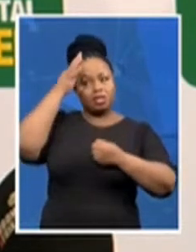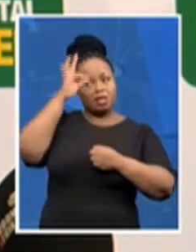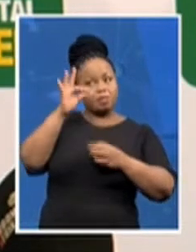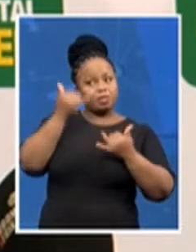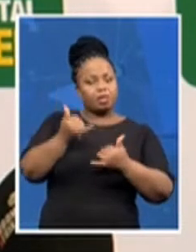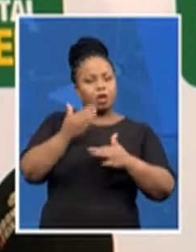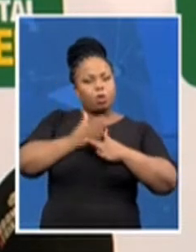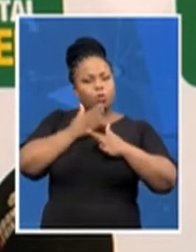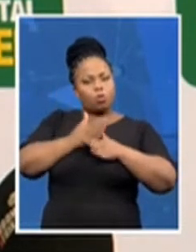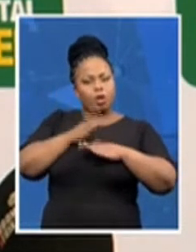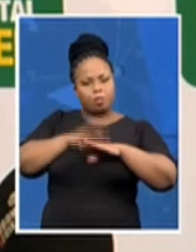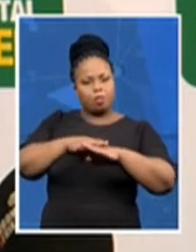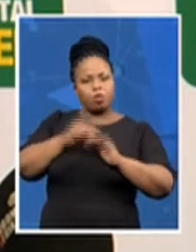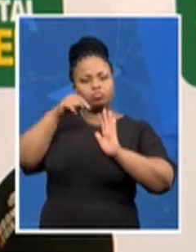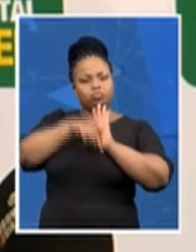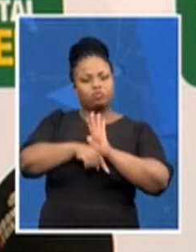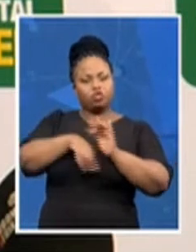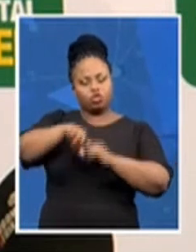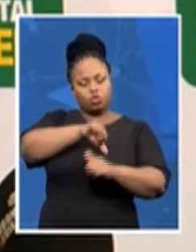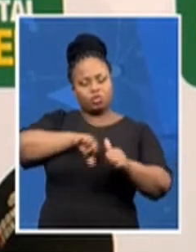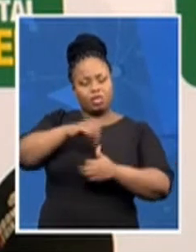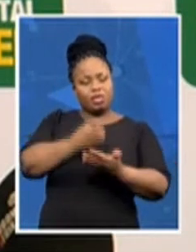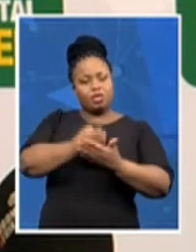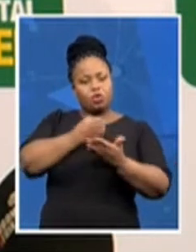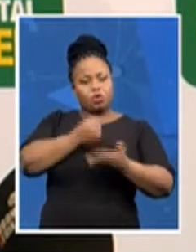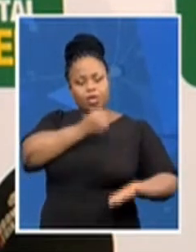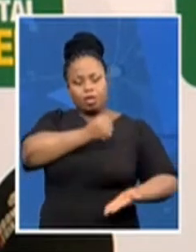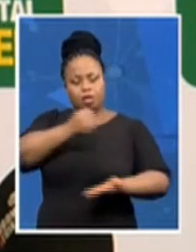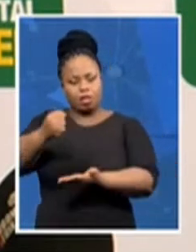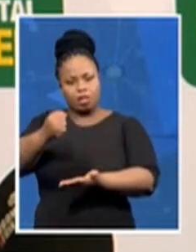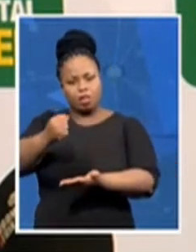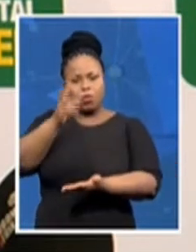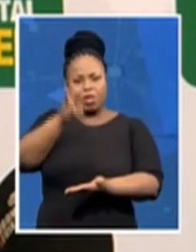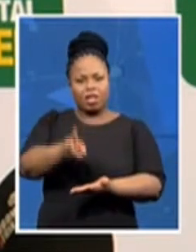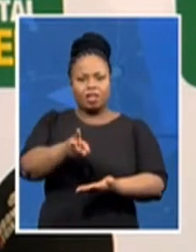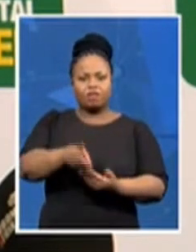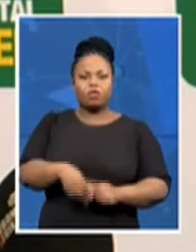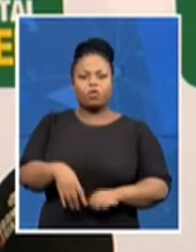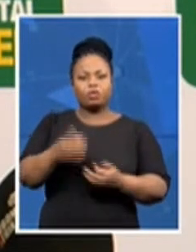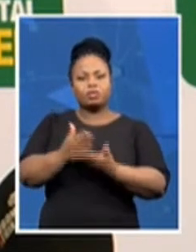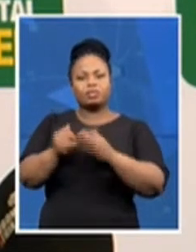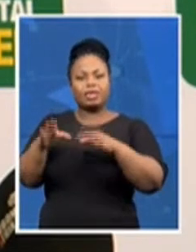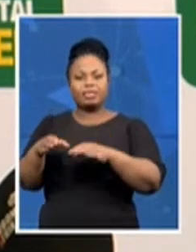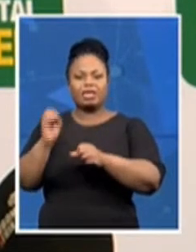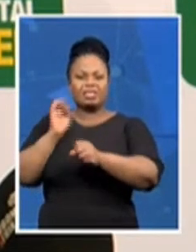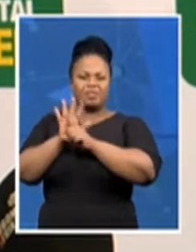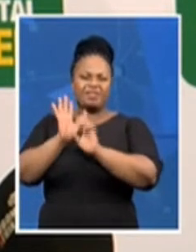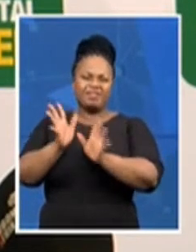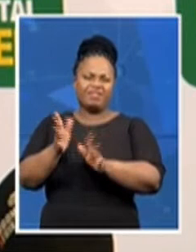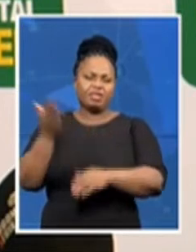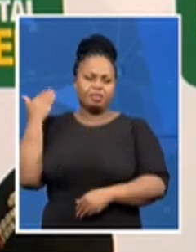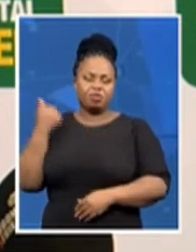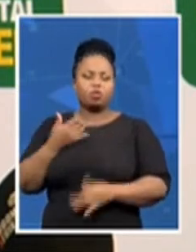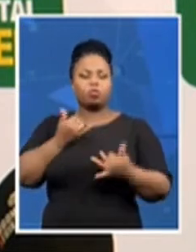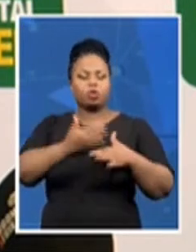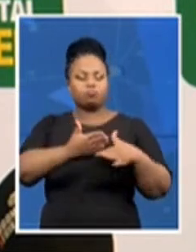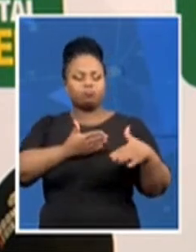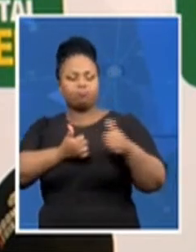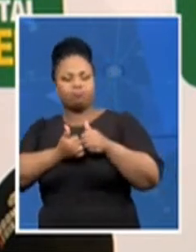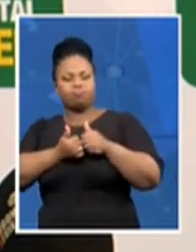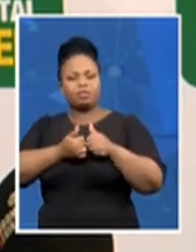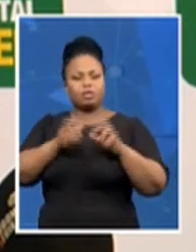economic relief package for affected sectors. We're working closely with the national government on this. And